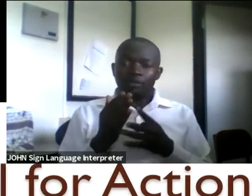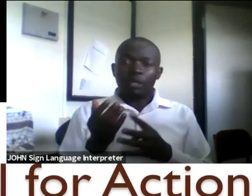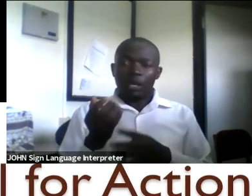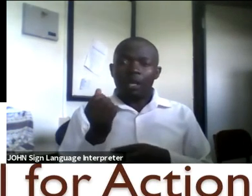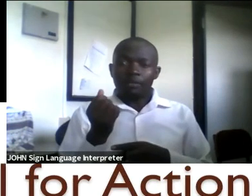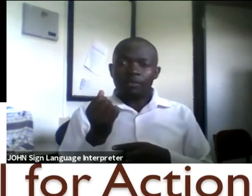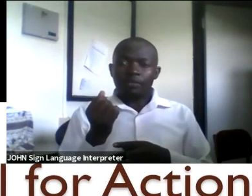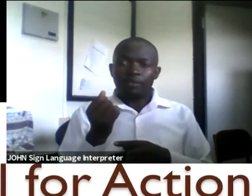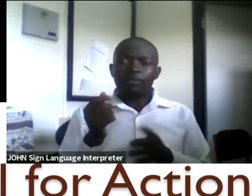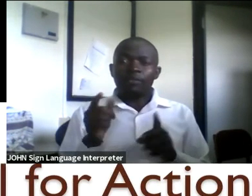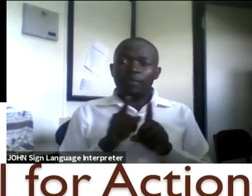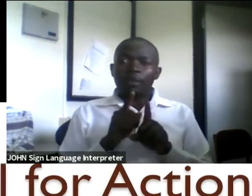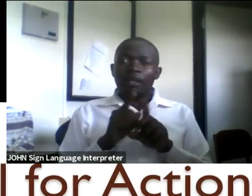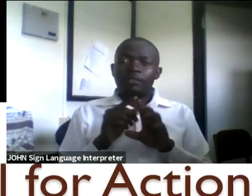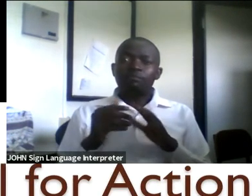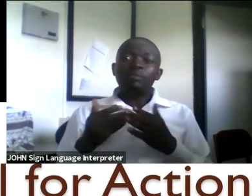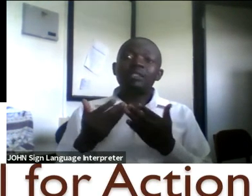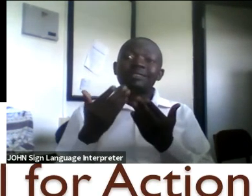presented by